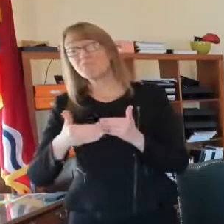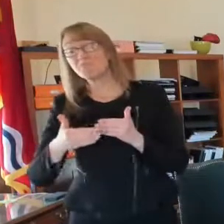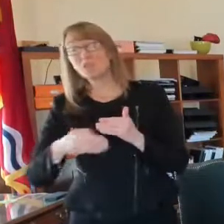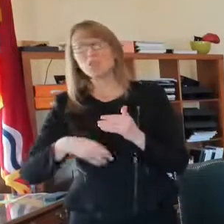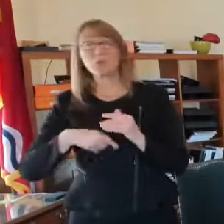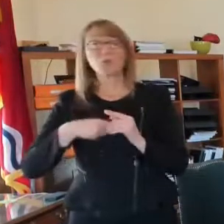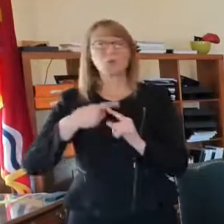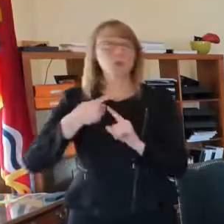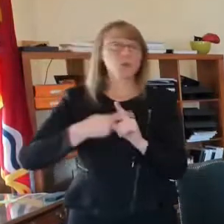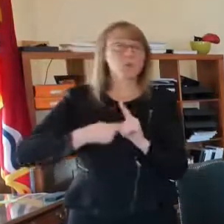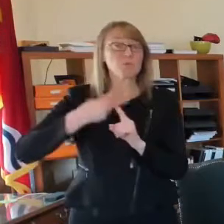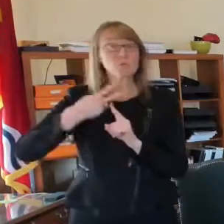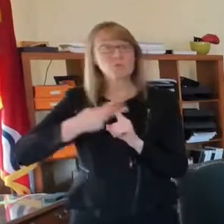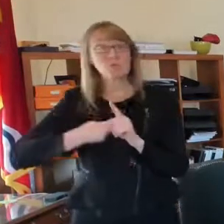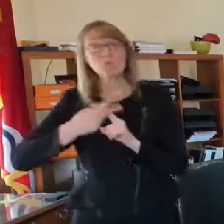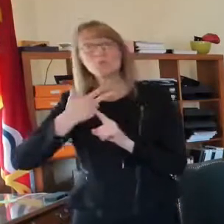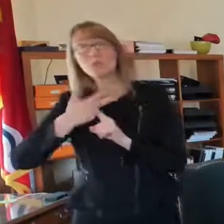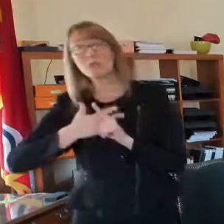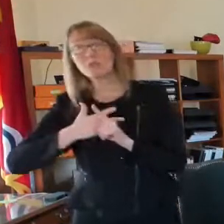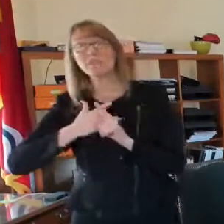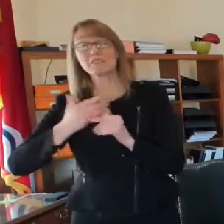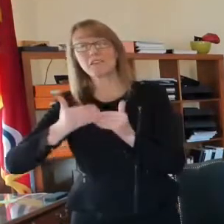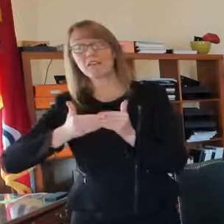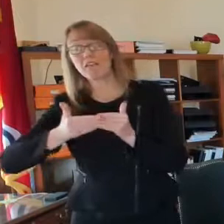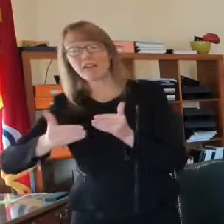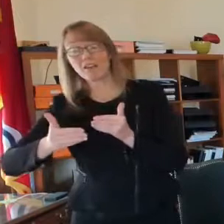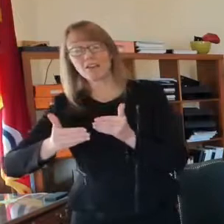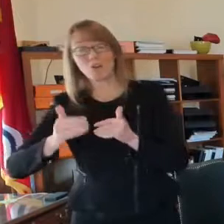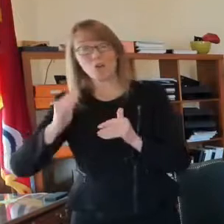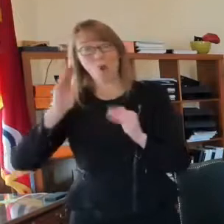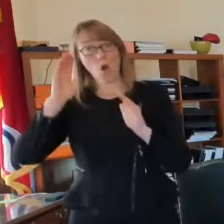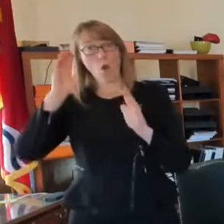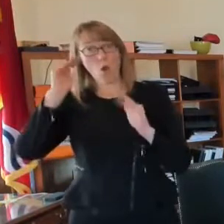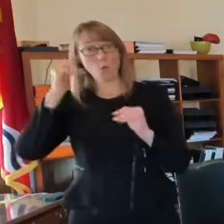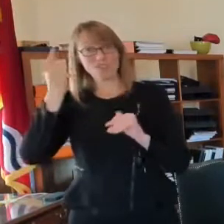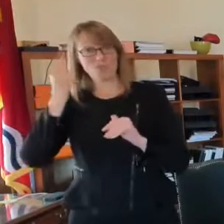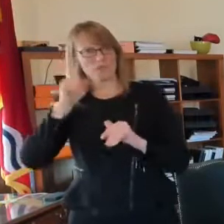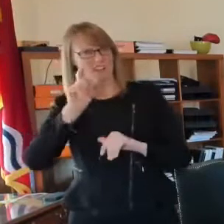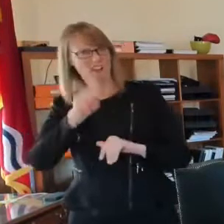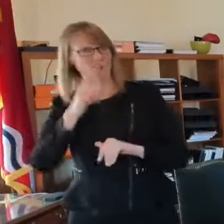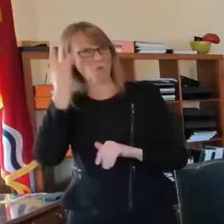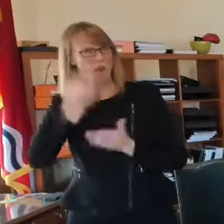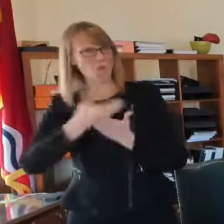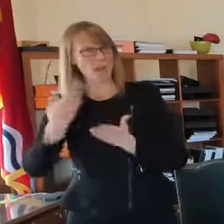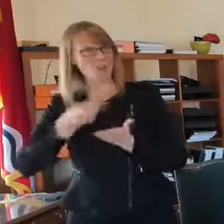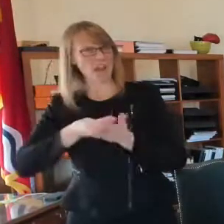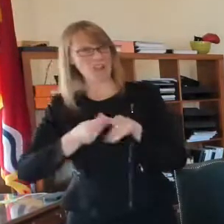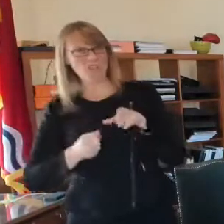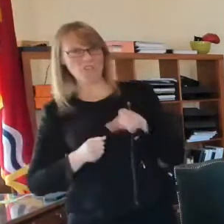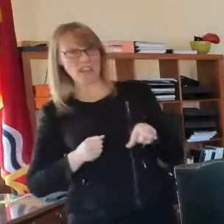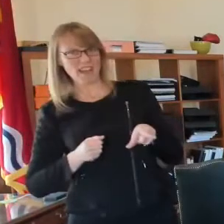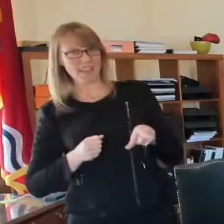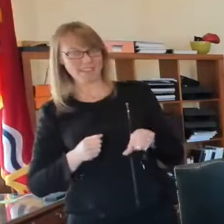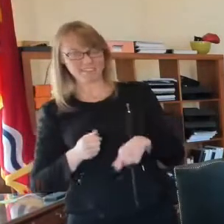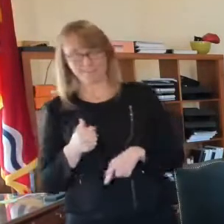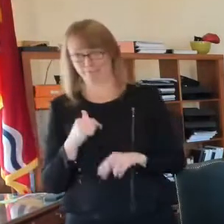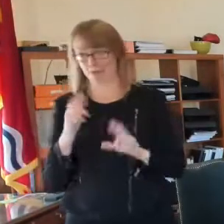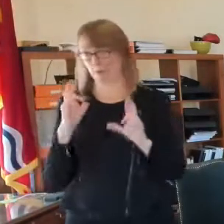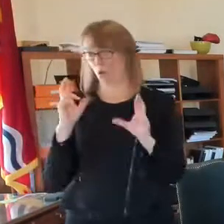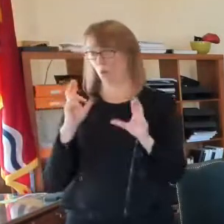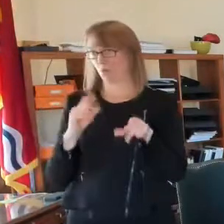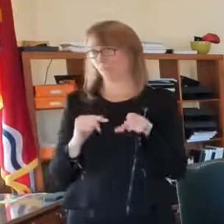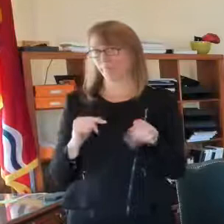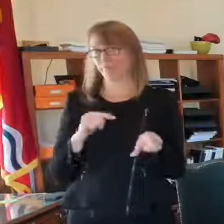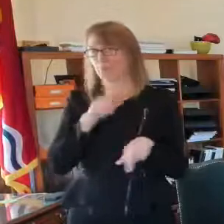well, why did you waste the money on that? Because I'll be happy that, if that is the situation, that we don't need it. I will tell